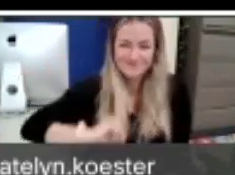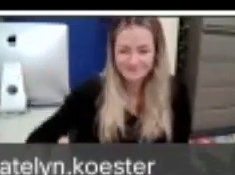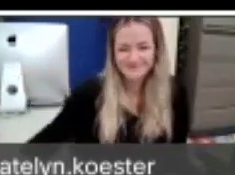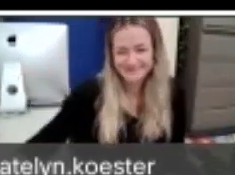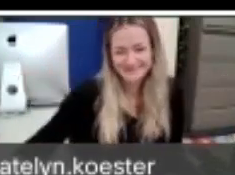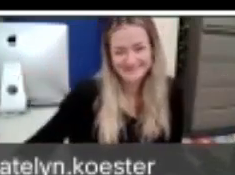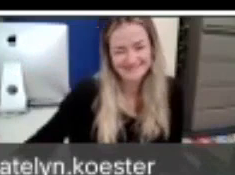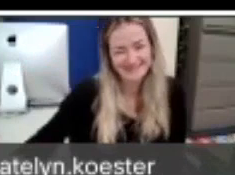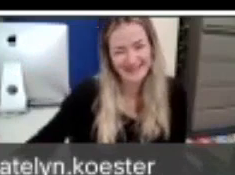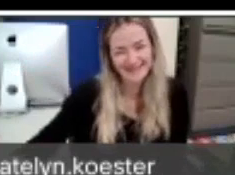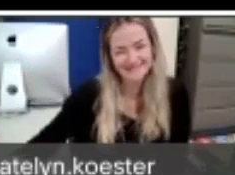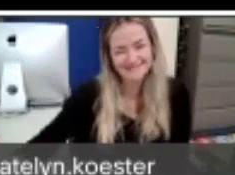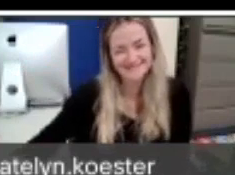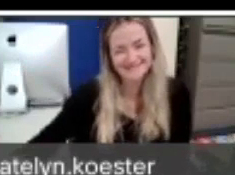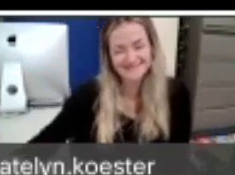can use both.